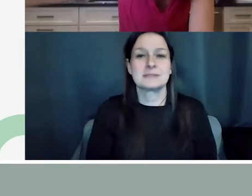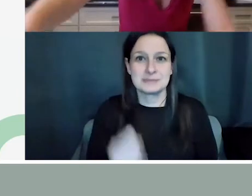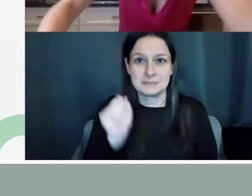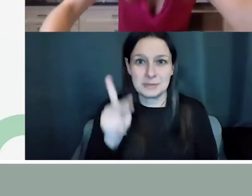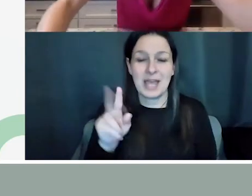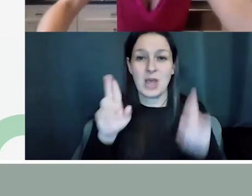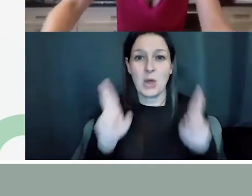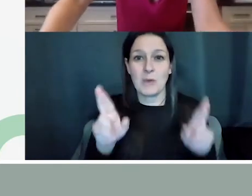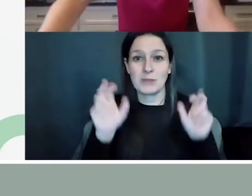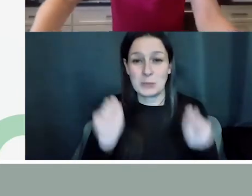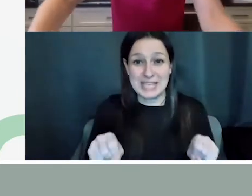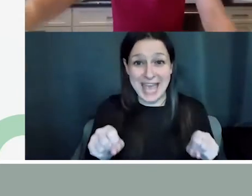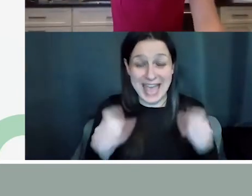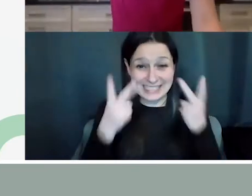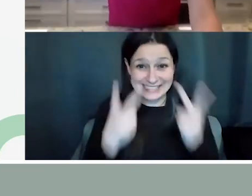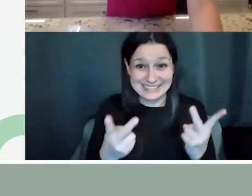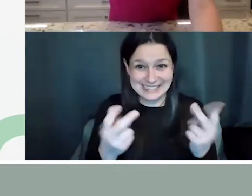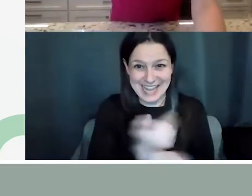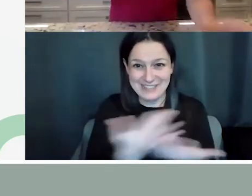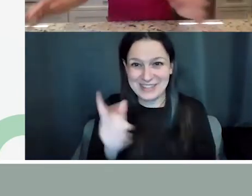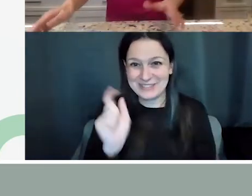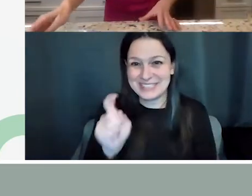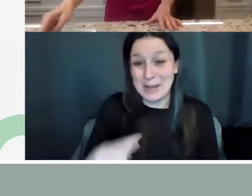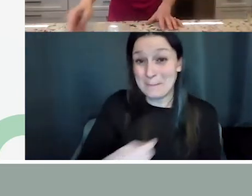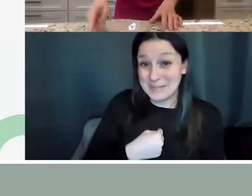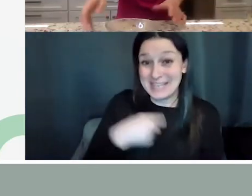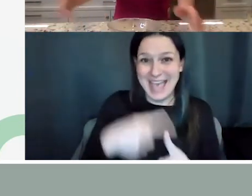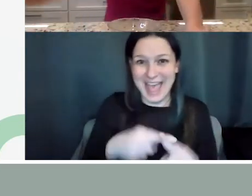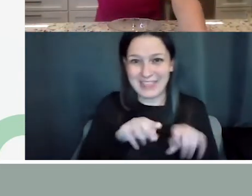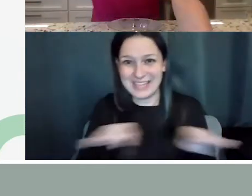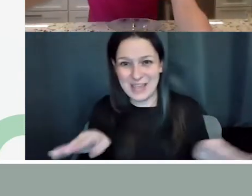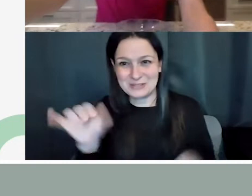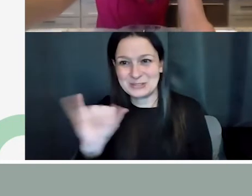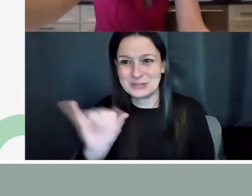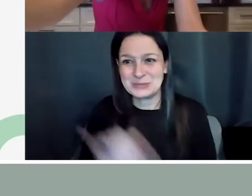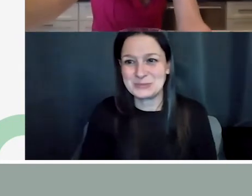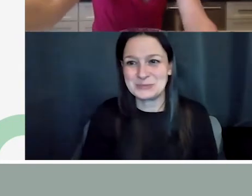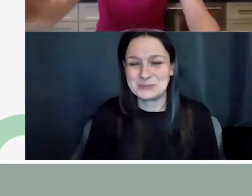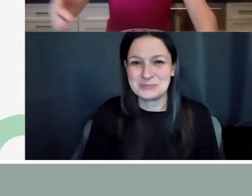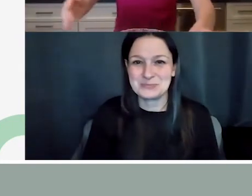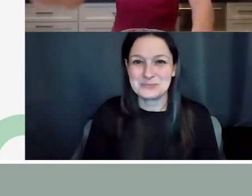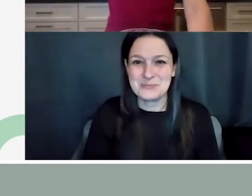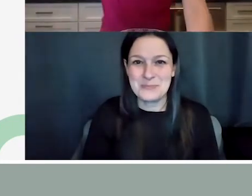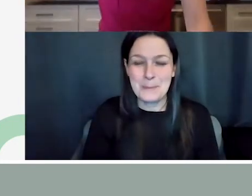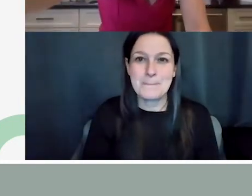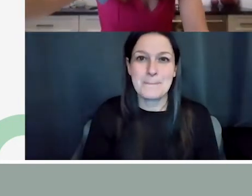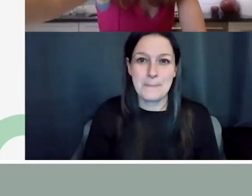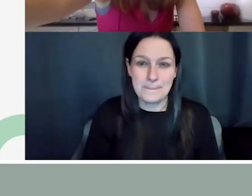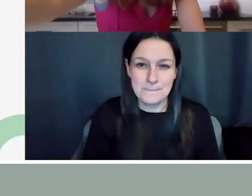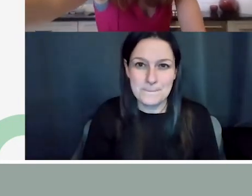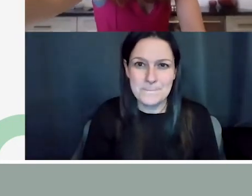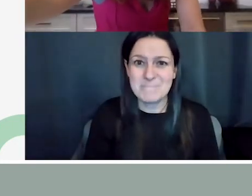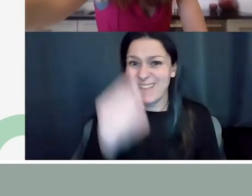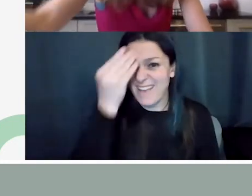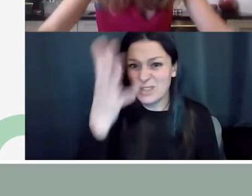Hopefully we can see me and the counter enough. You know, I got to tell